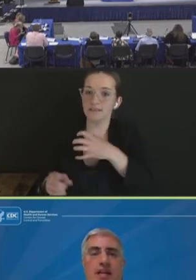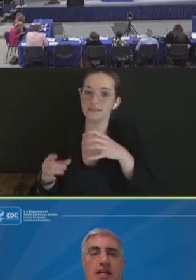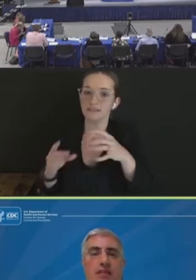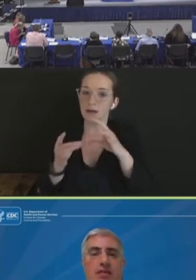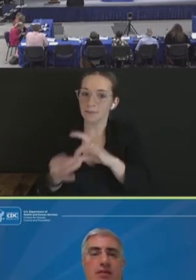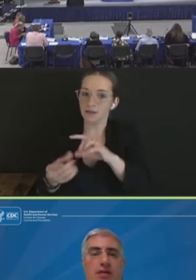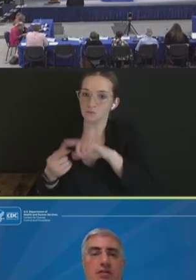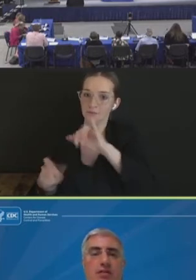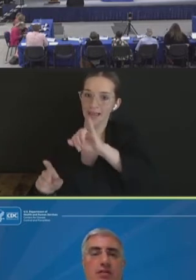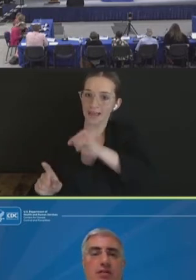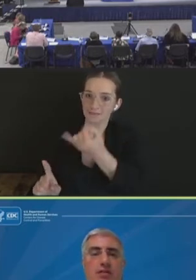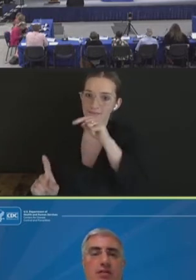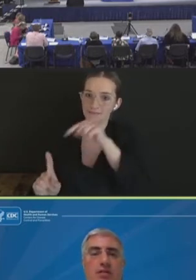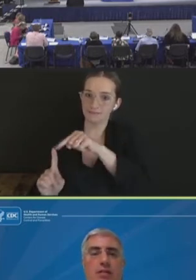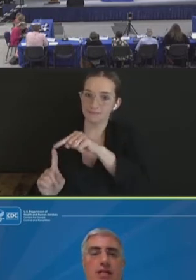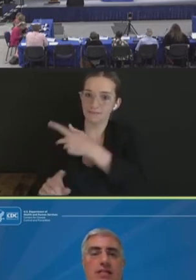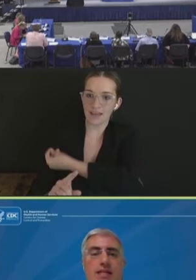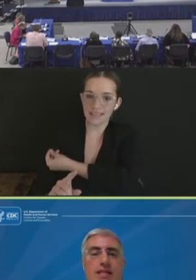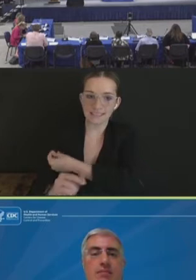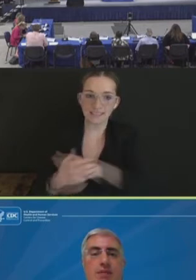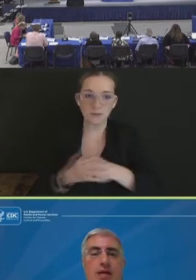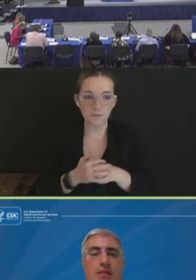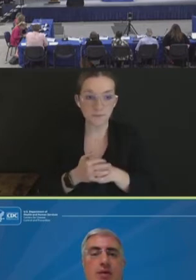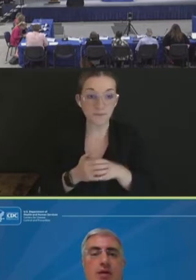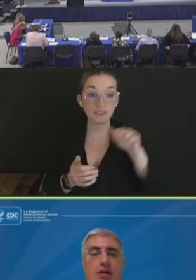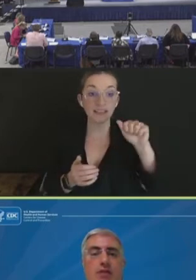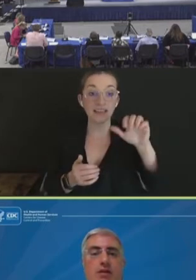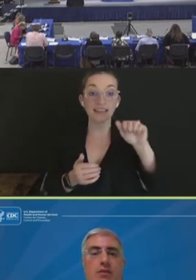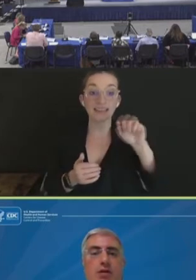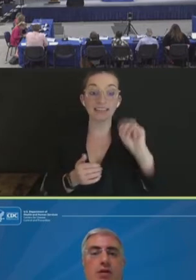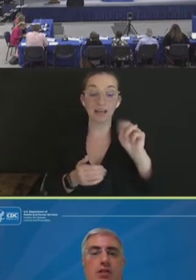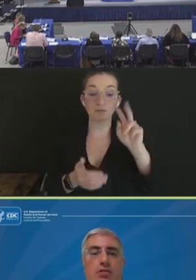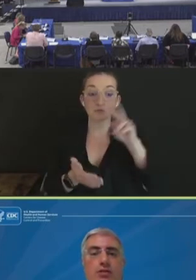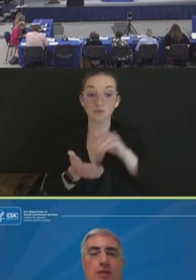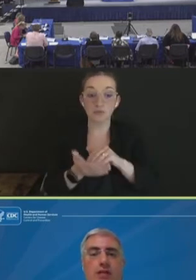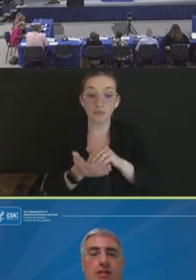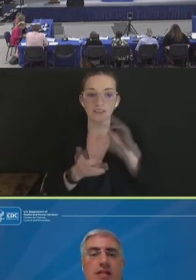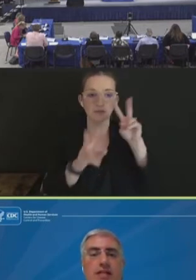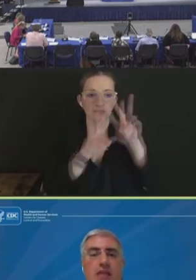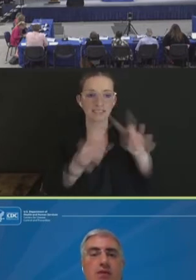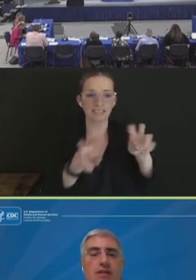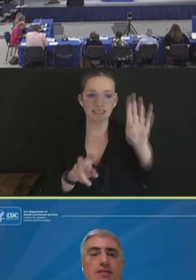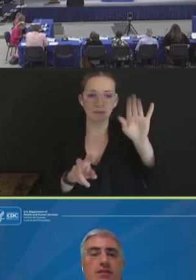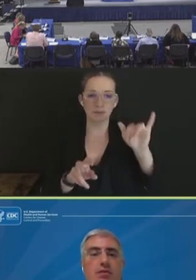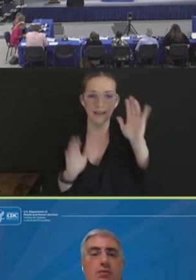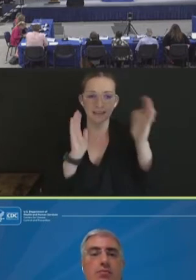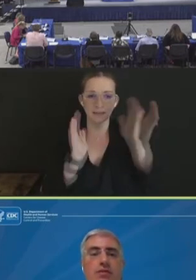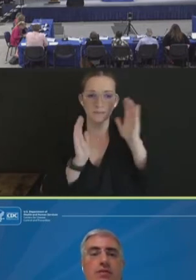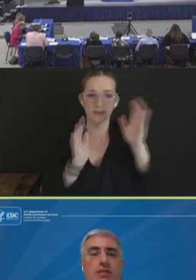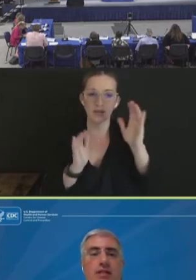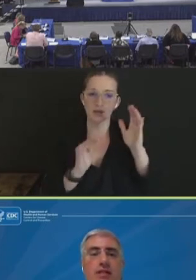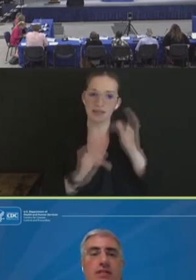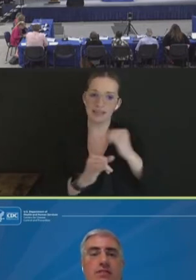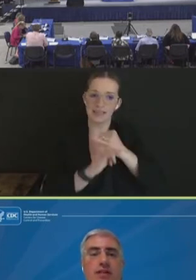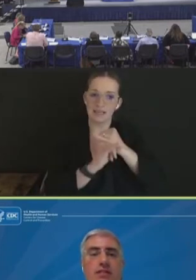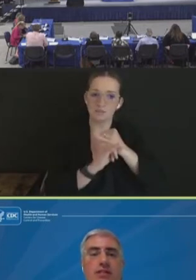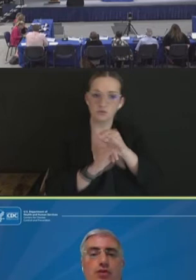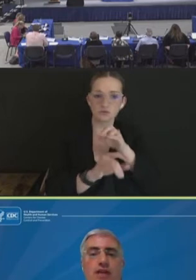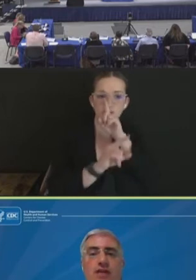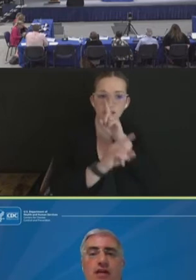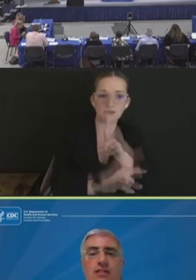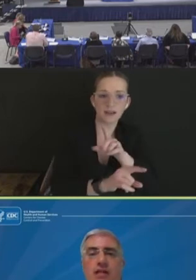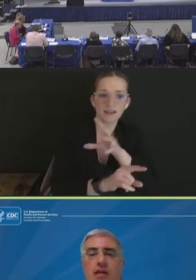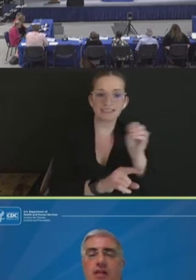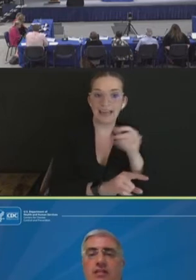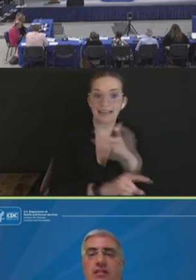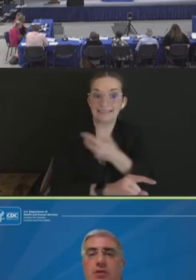effectiveness, ACAM2000 was assessed by comparing the immunologic response and take rates to the previously licensed vaccine